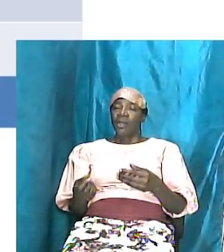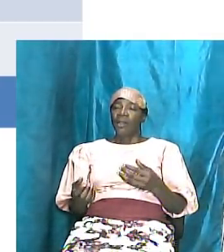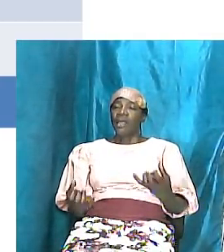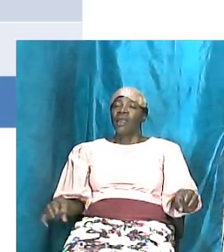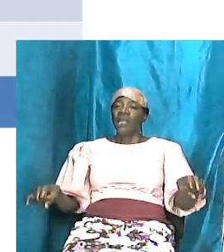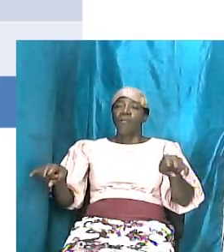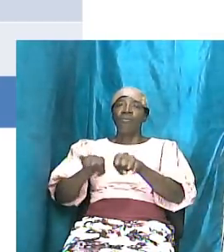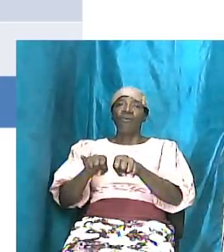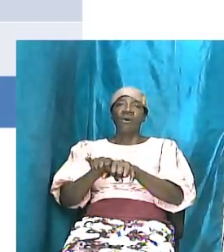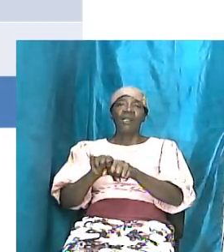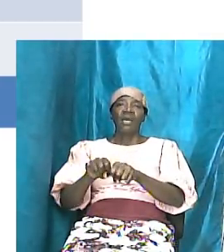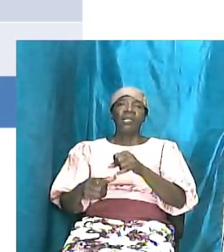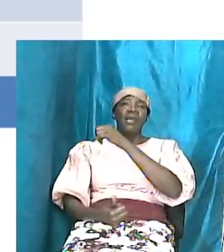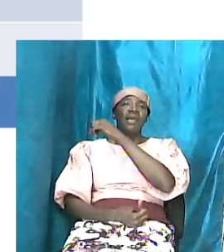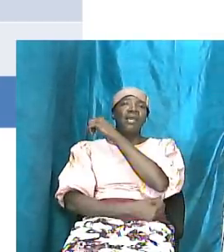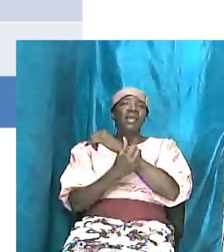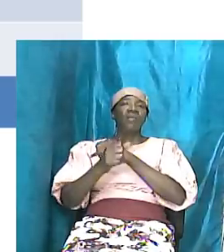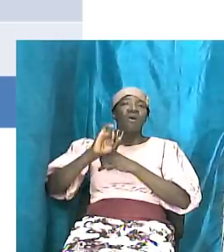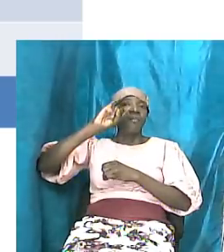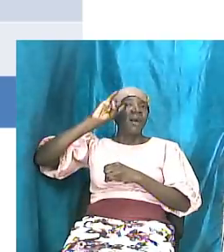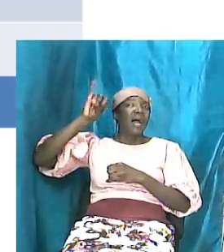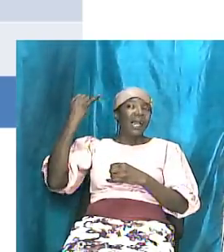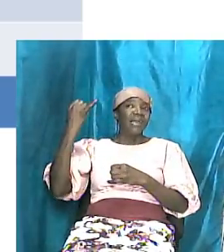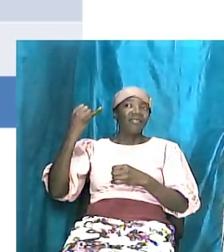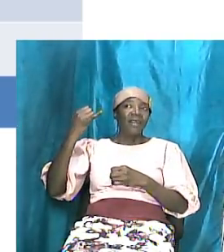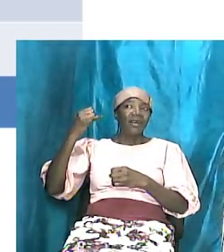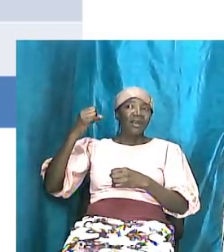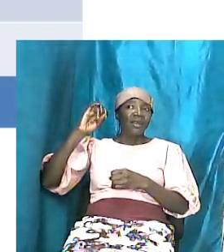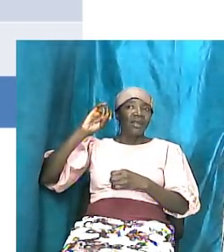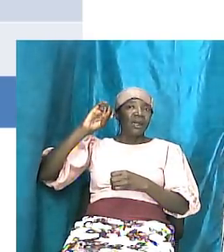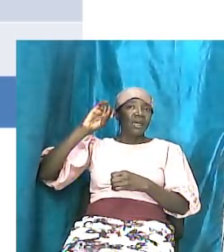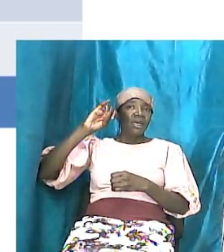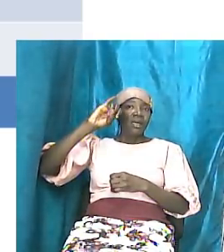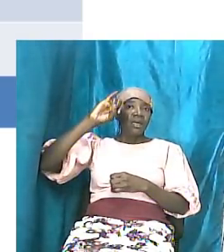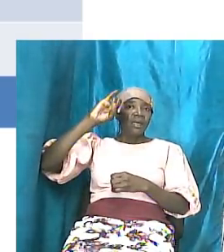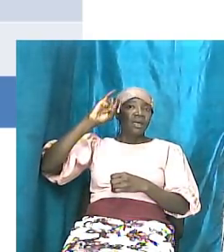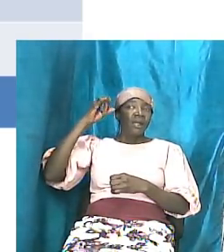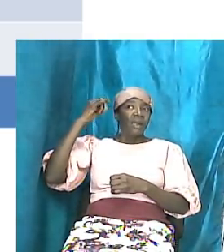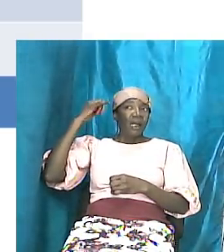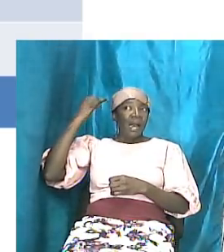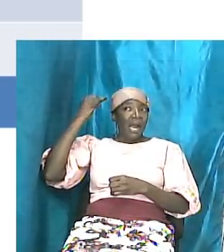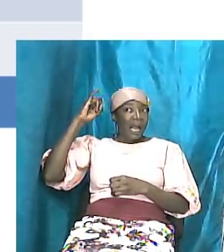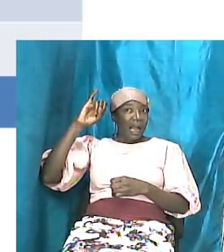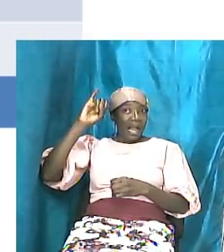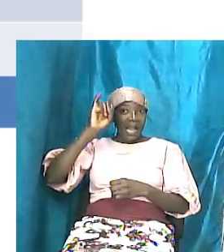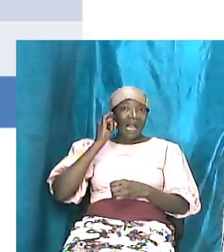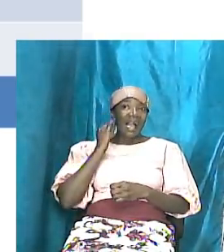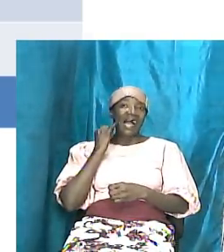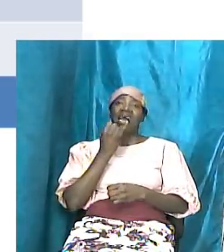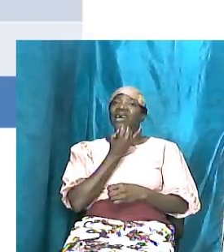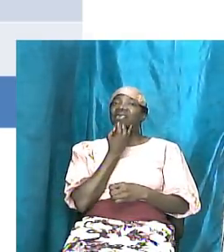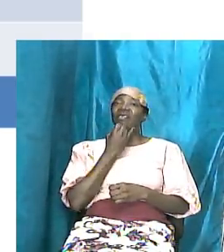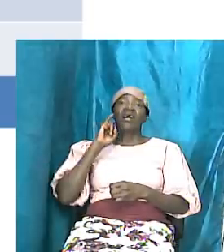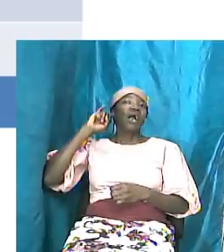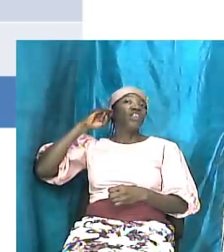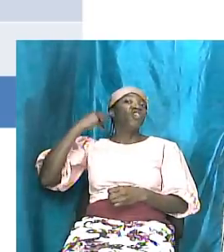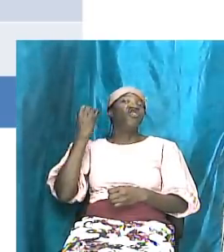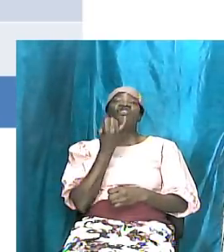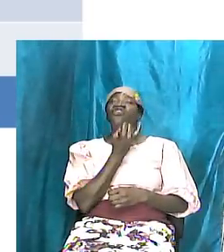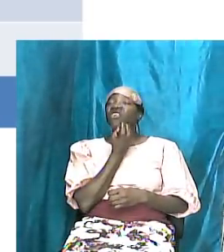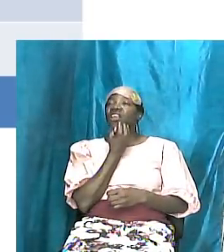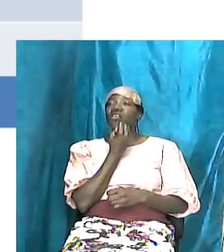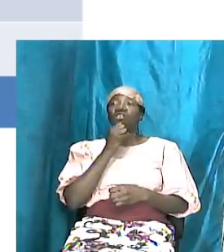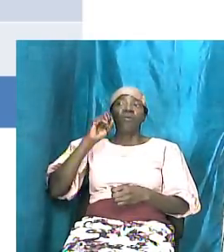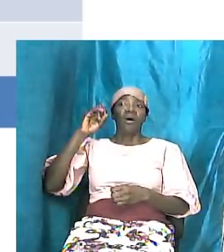Abraham, Isaac, Jacob, and Joseph. So we kind of went through and have a good feel and got